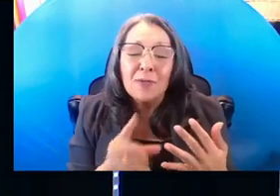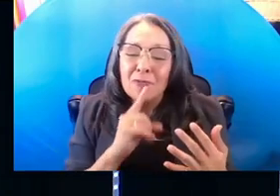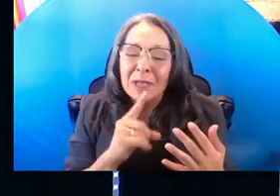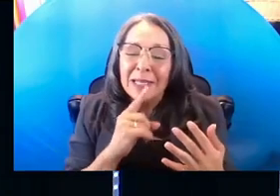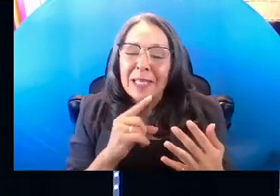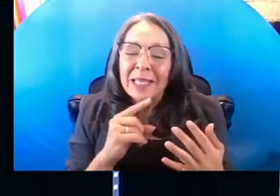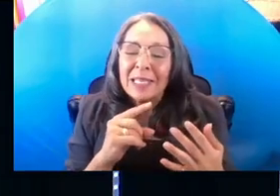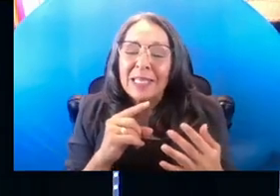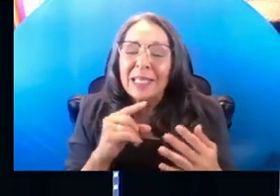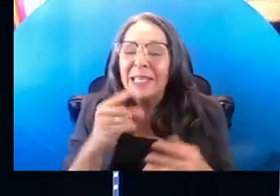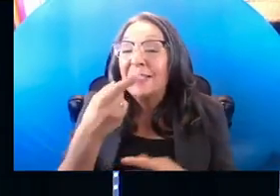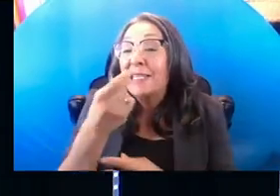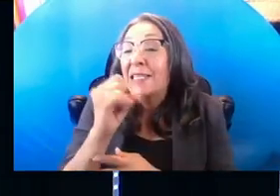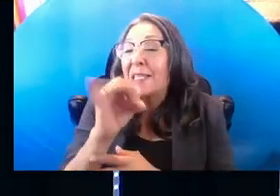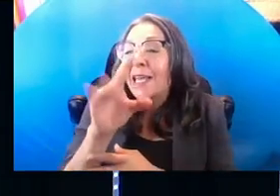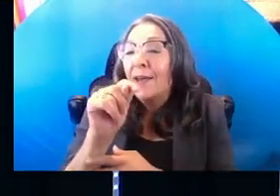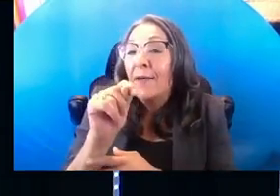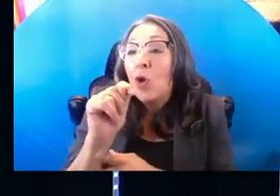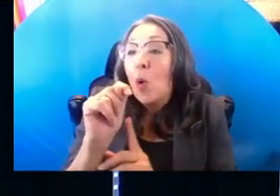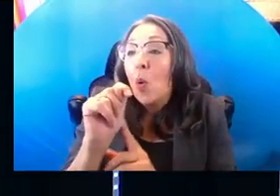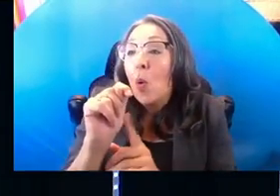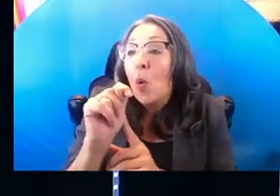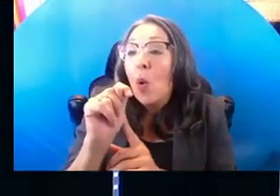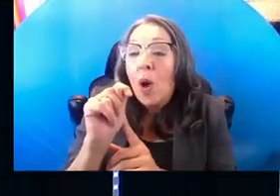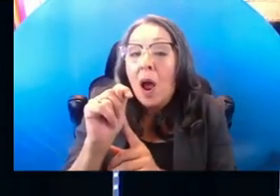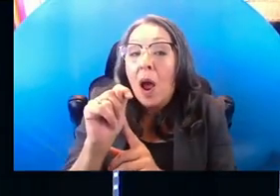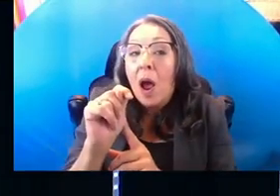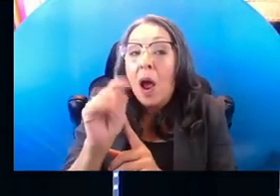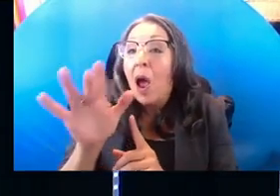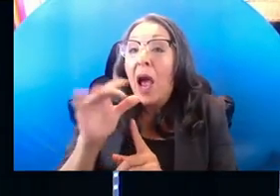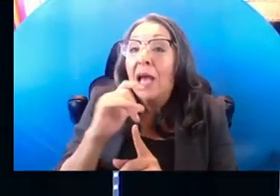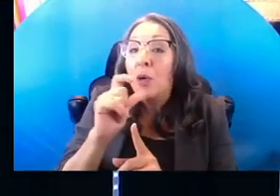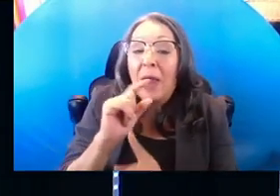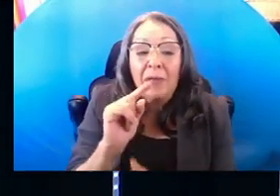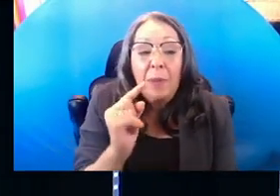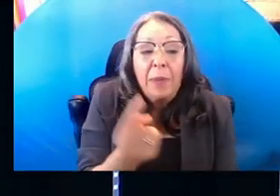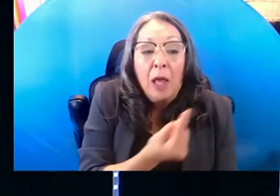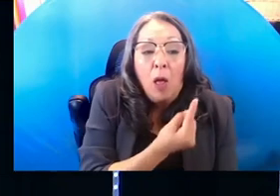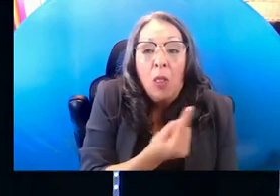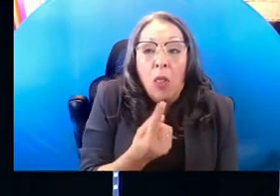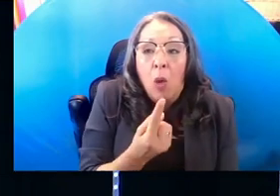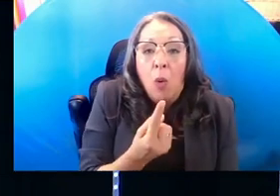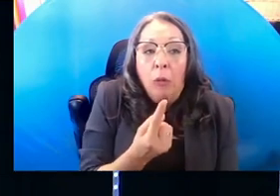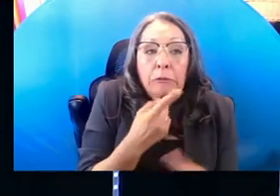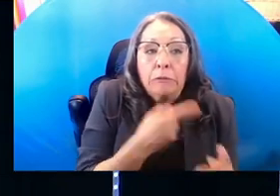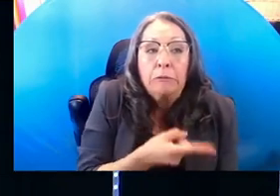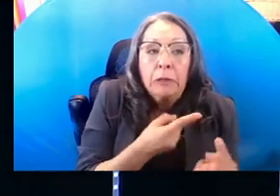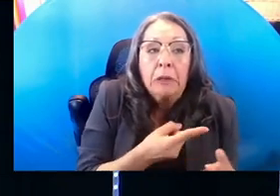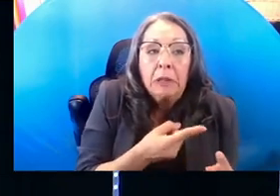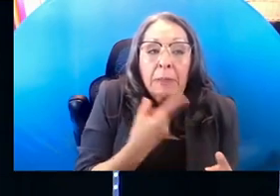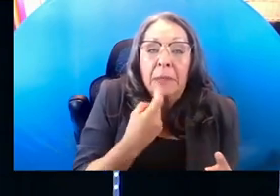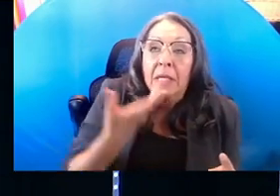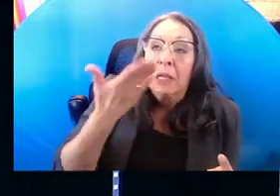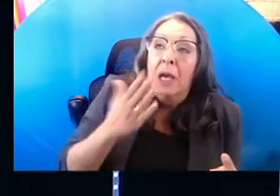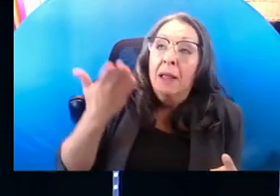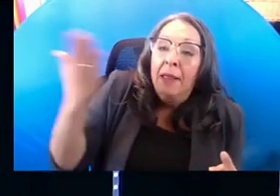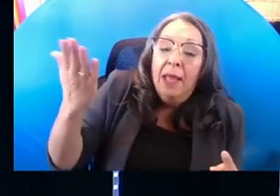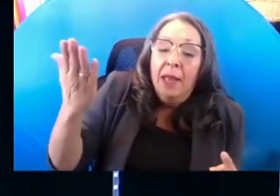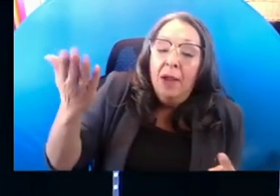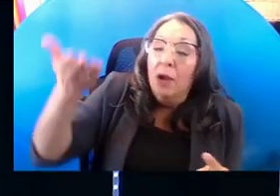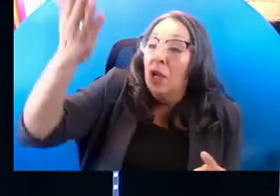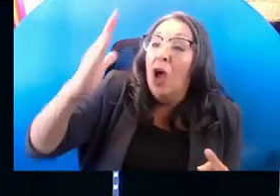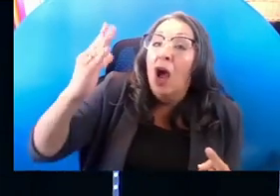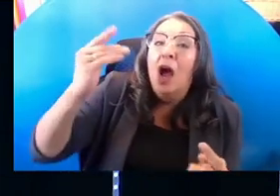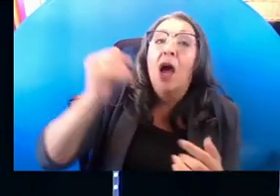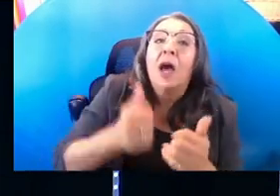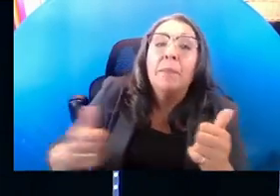is. It's like, man, I don't have to go into this season alone. I am not in this season alone. My God says, hey, I've gone before you, I am